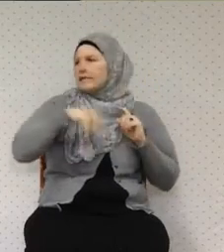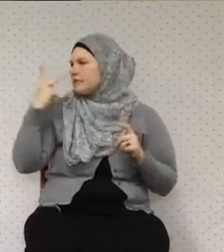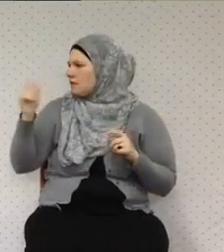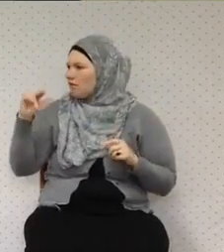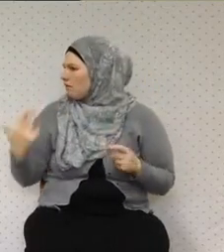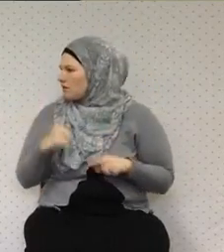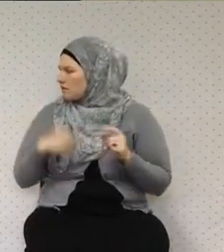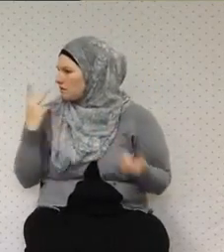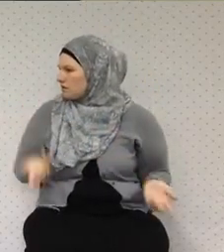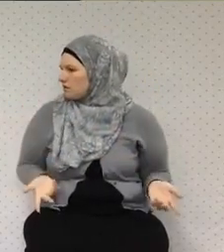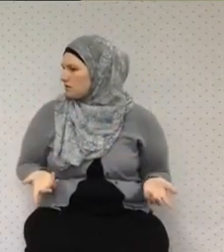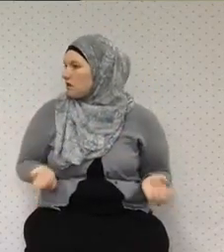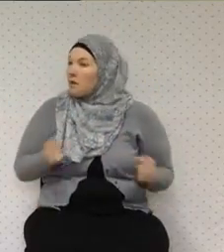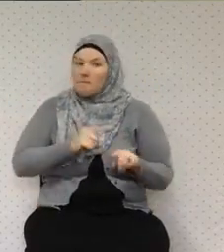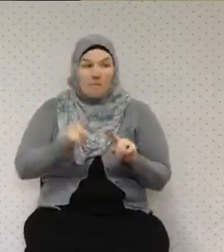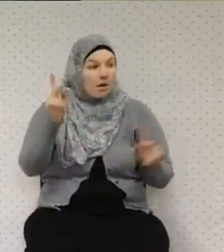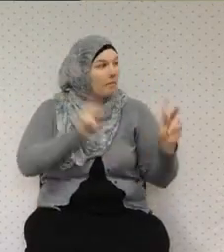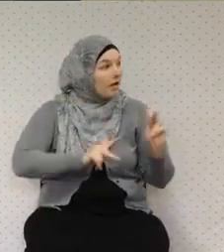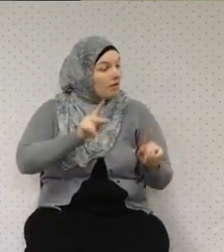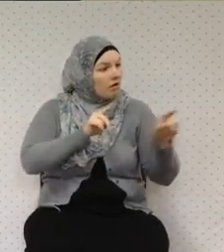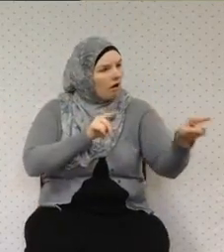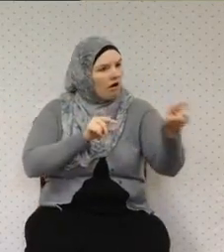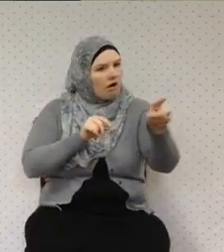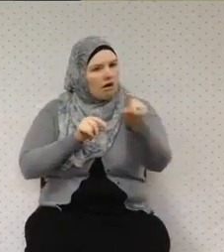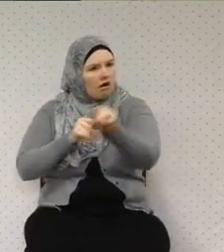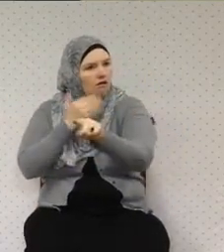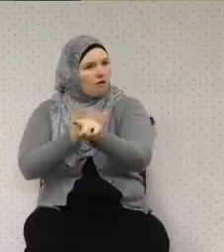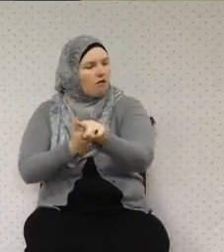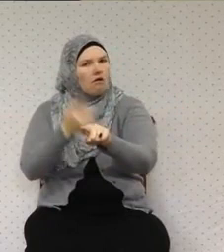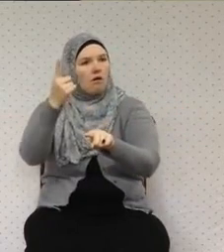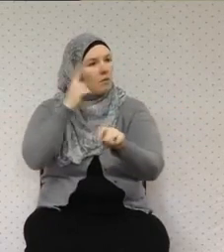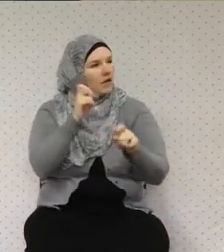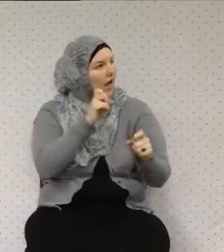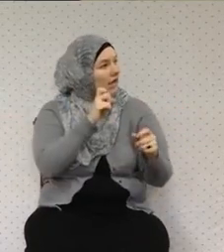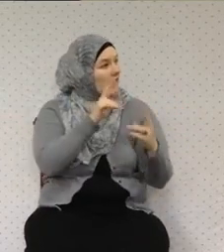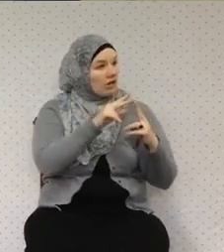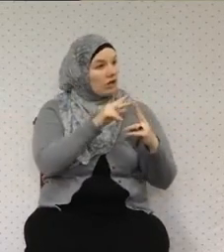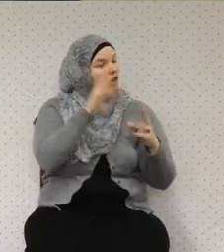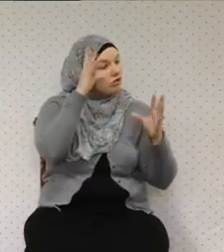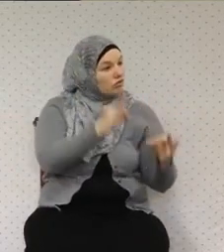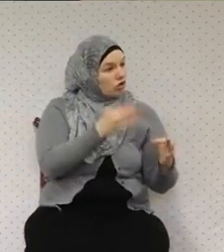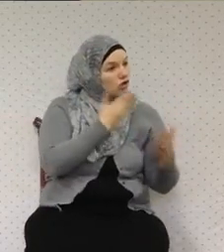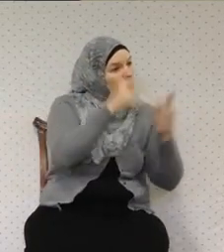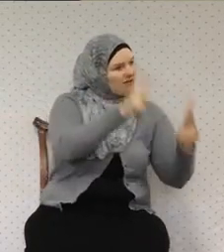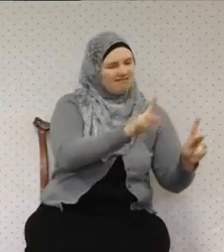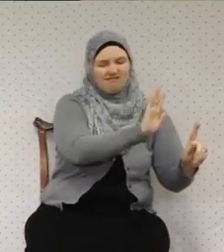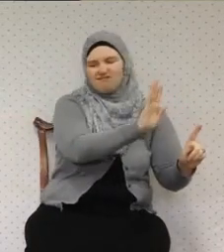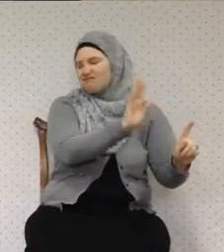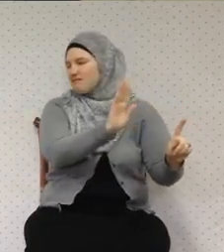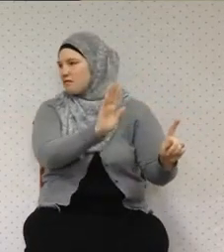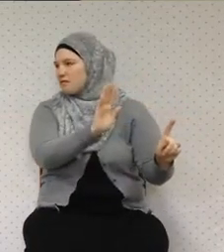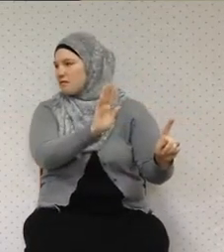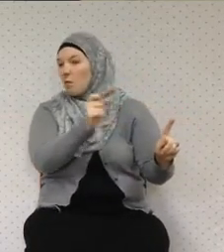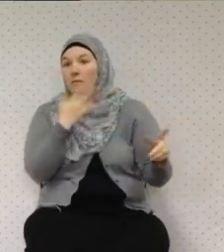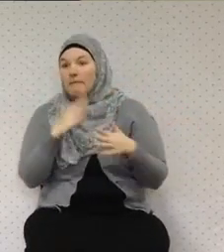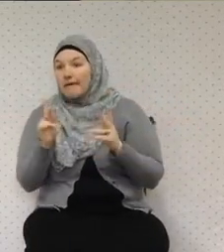see Allah, but we see the people He wants us to see. We can either turn our face away from them, and then what